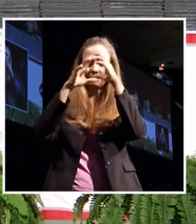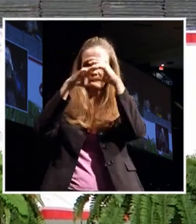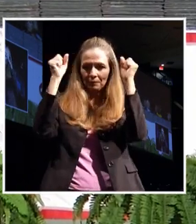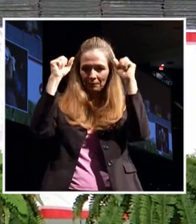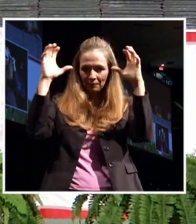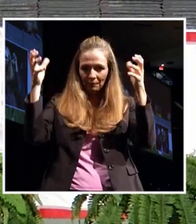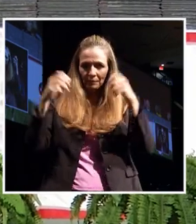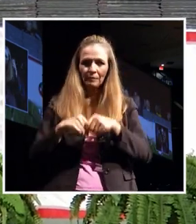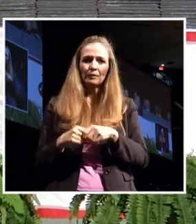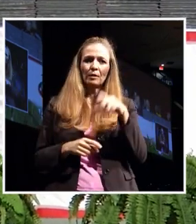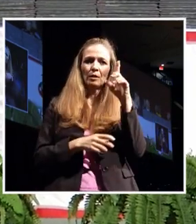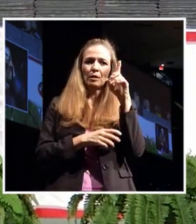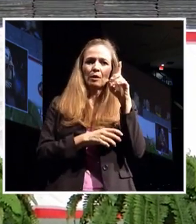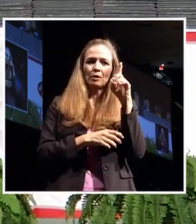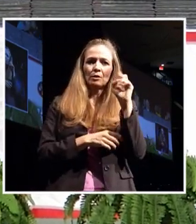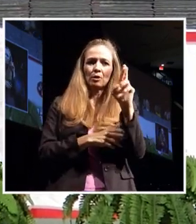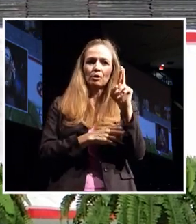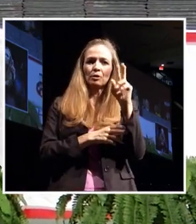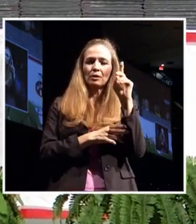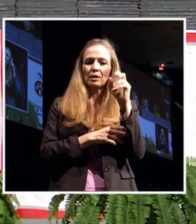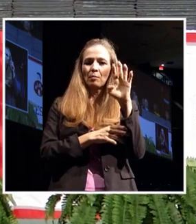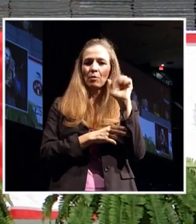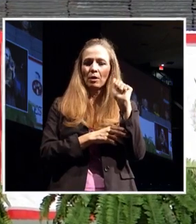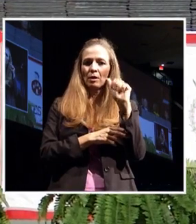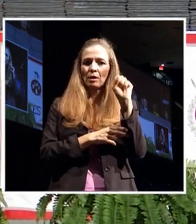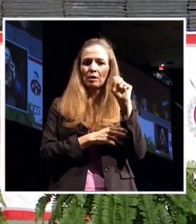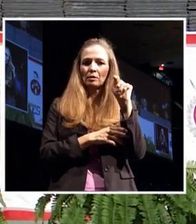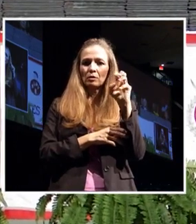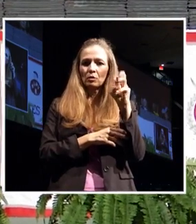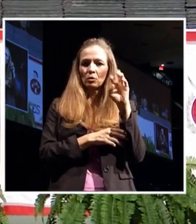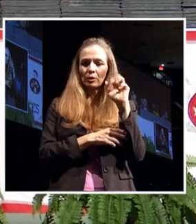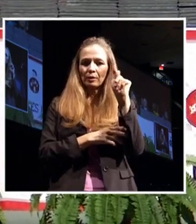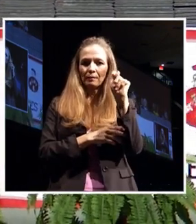Associate Superintendent, Dr. Deborah Stewart.